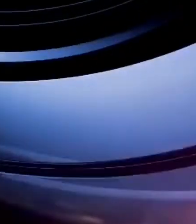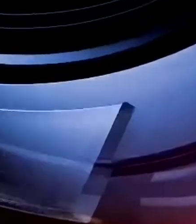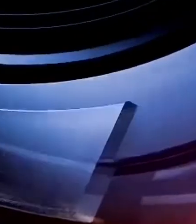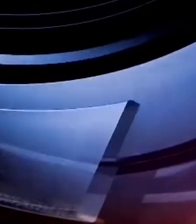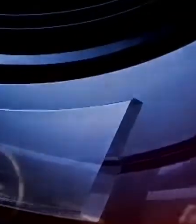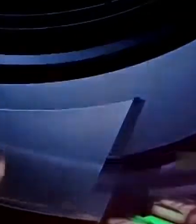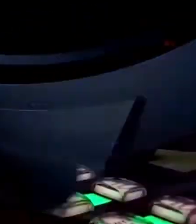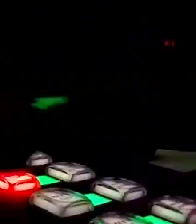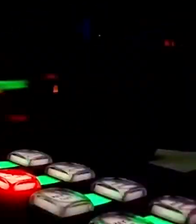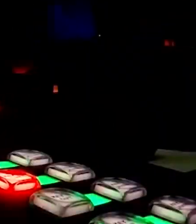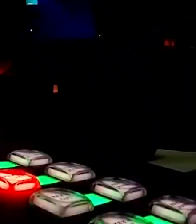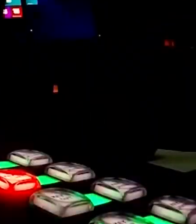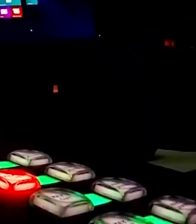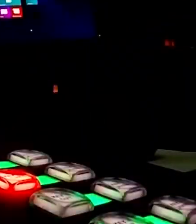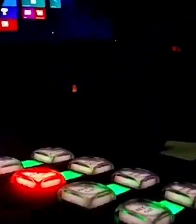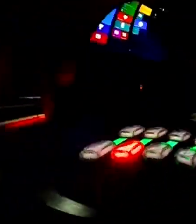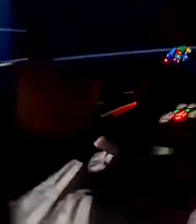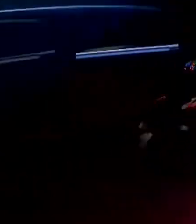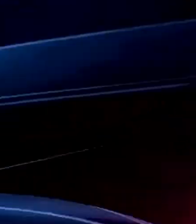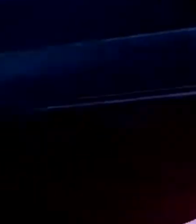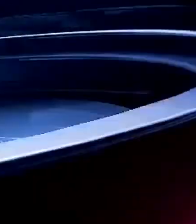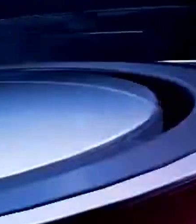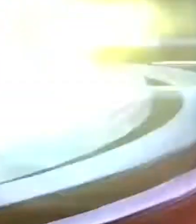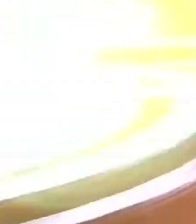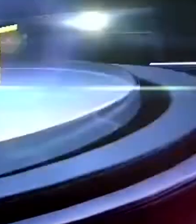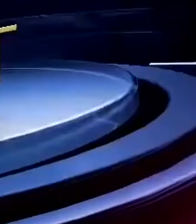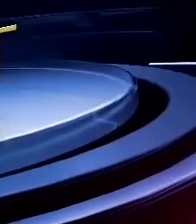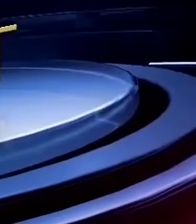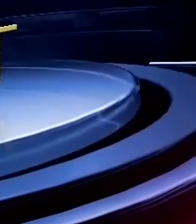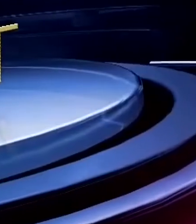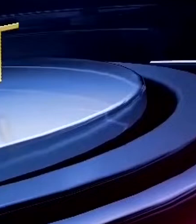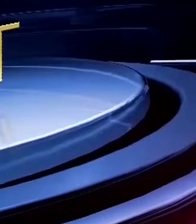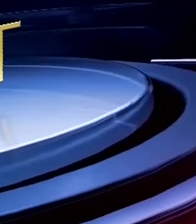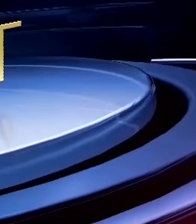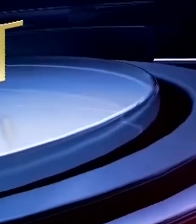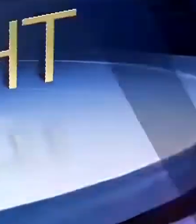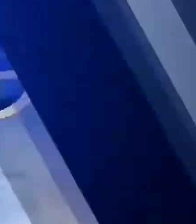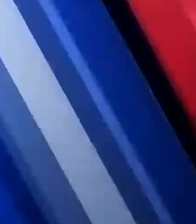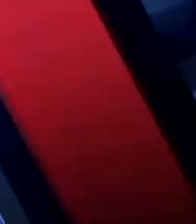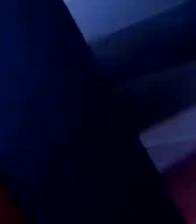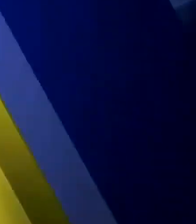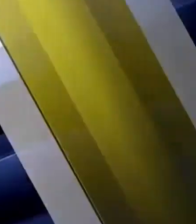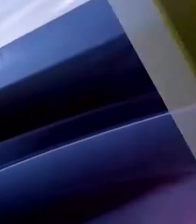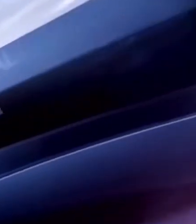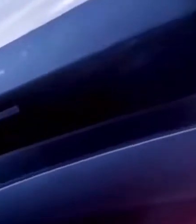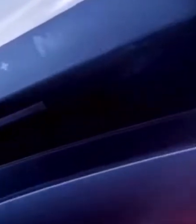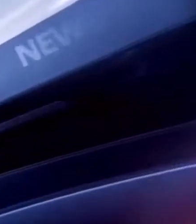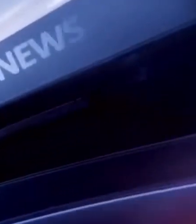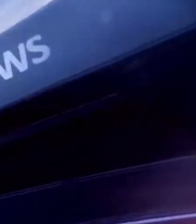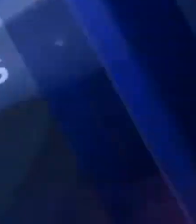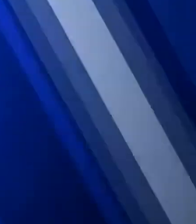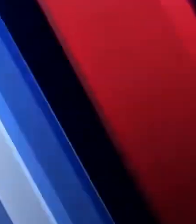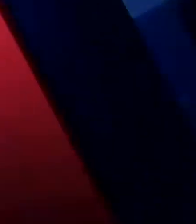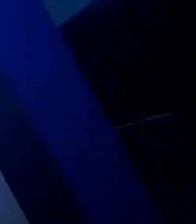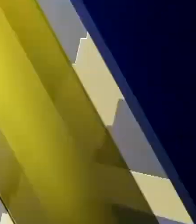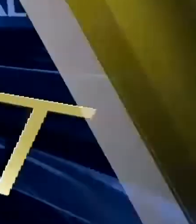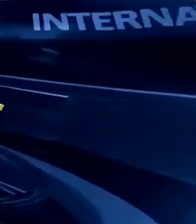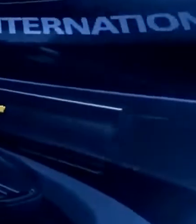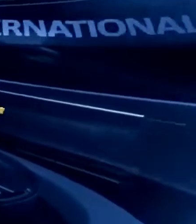Broadcasting from our studios in the Pine St. Michael, this is CBC Newsnight, starting now.